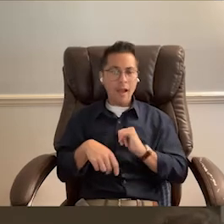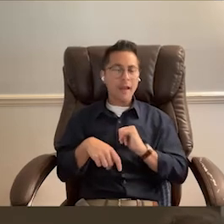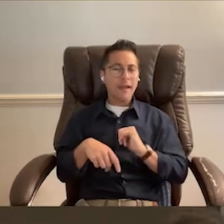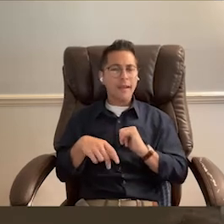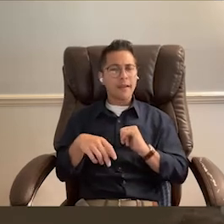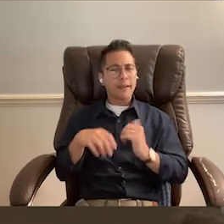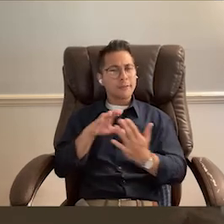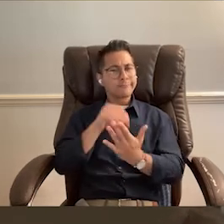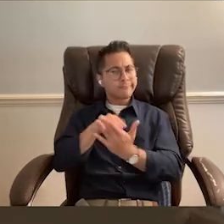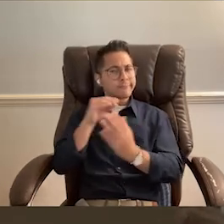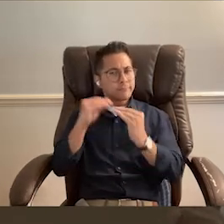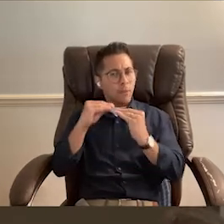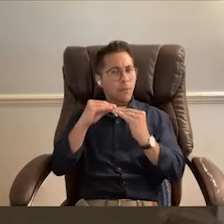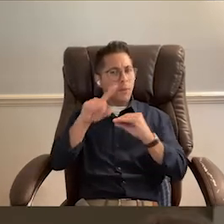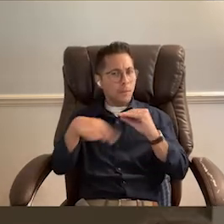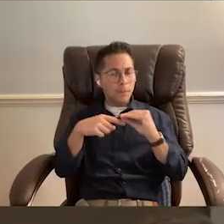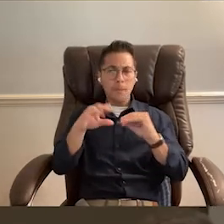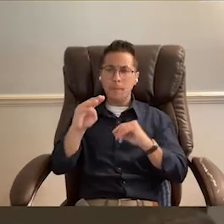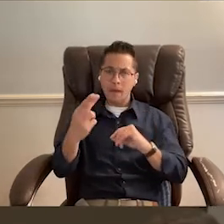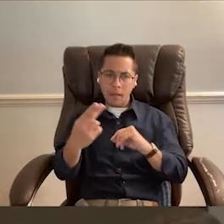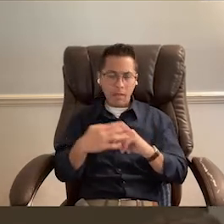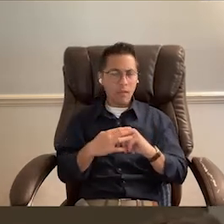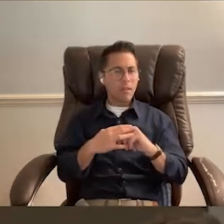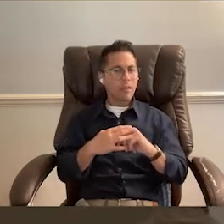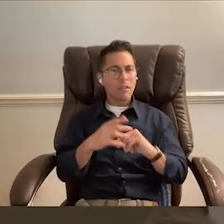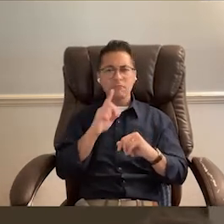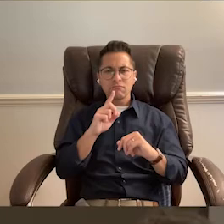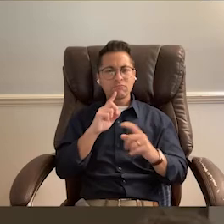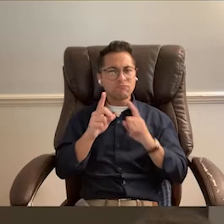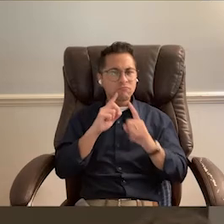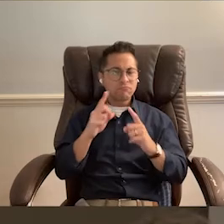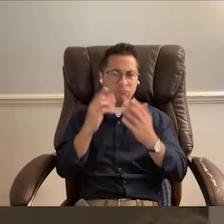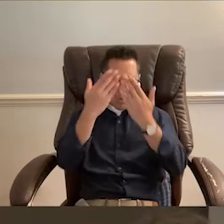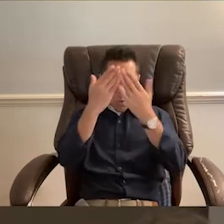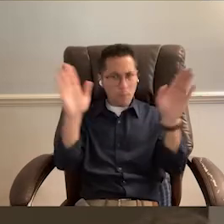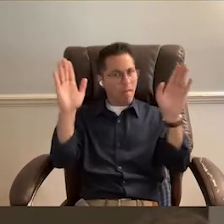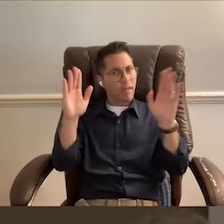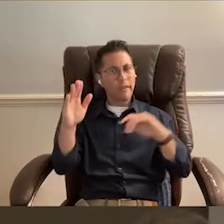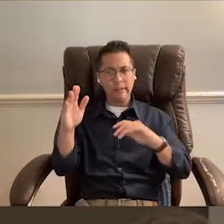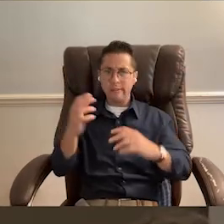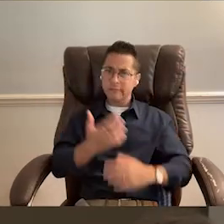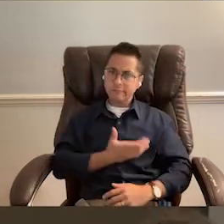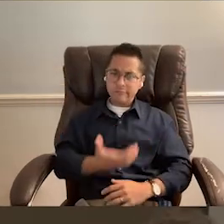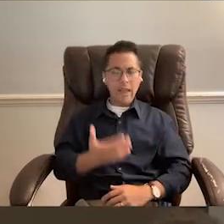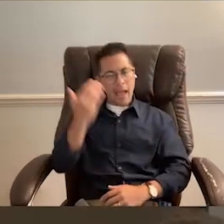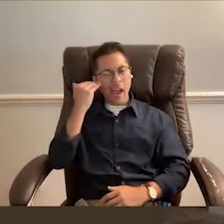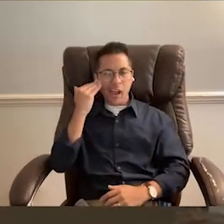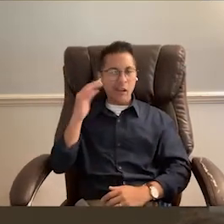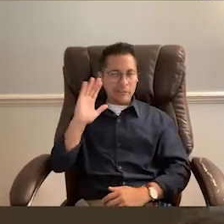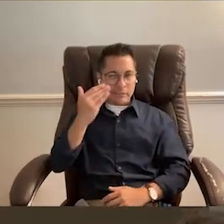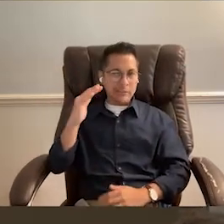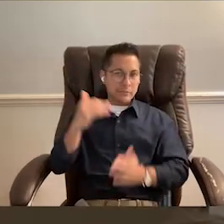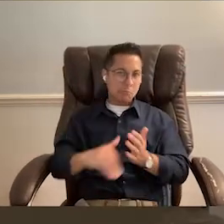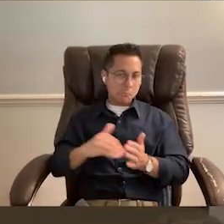the warning signs, knowing the signs and symptoms, educate yourself about mental illnesses, talk openly about